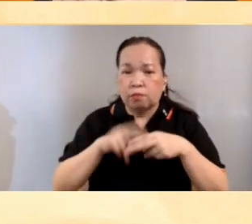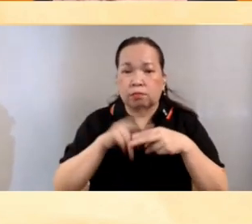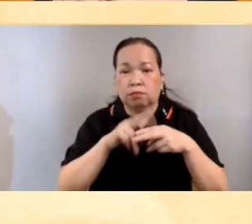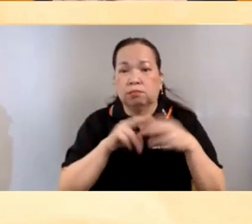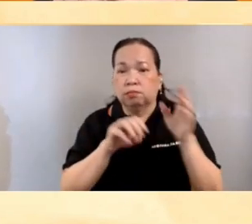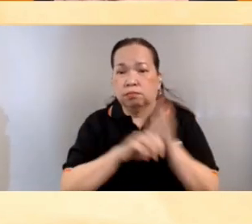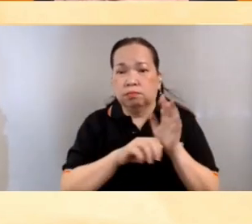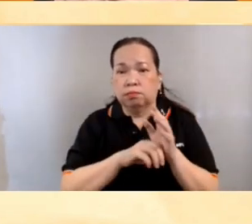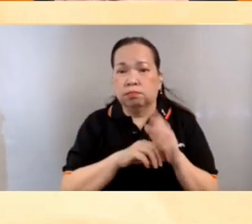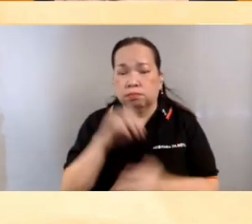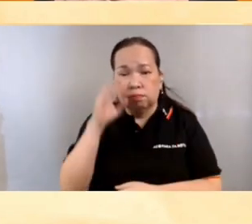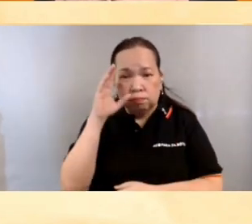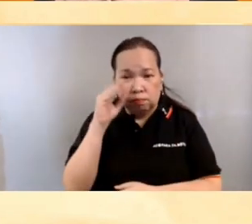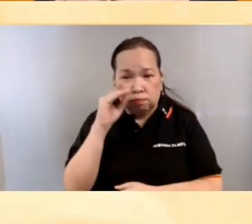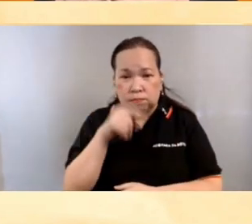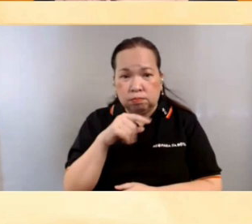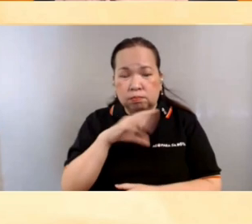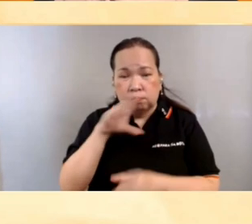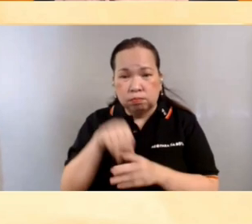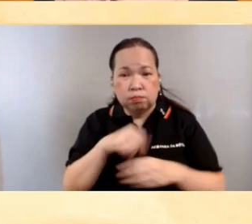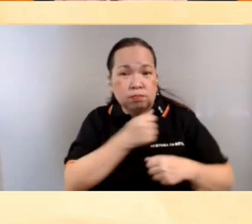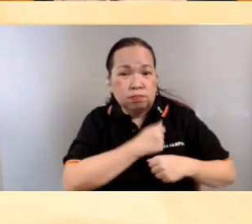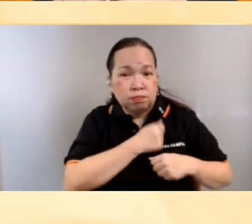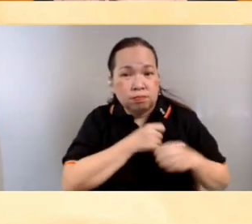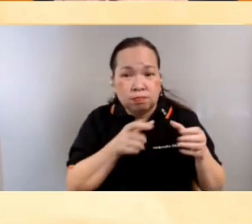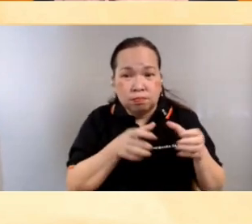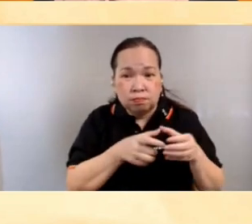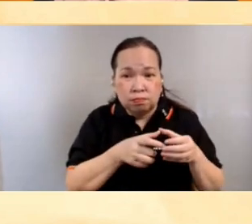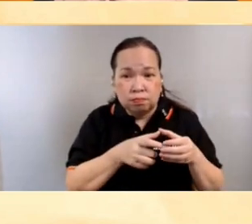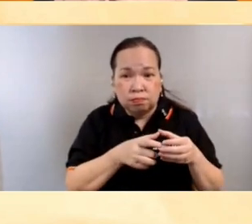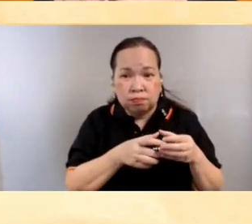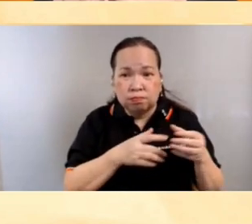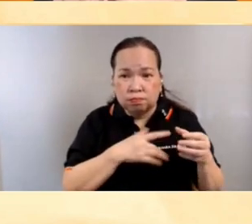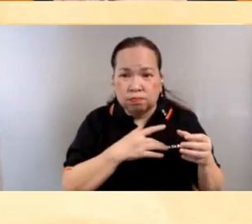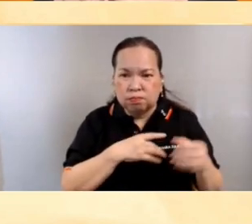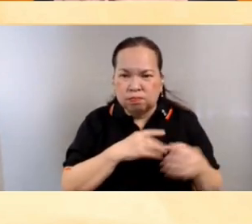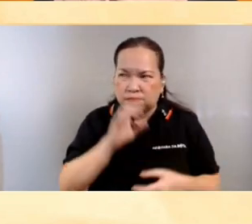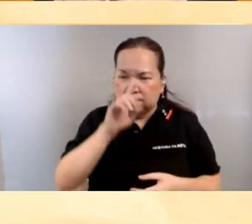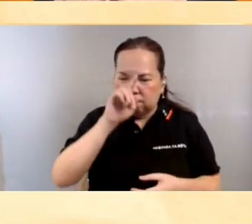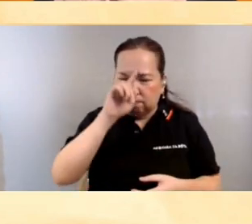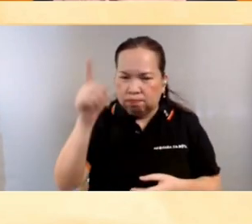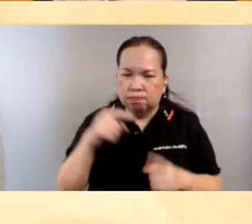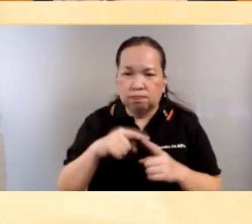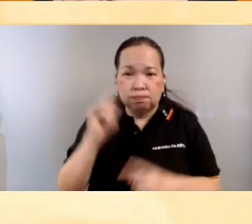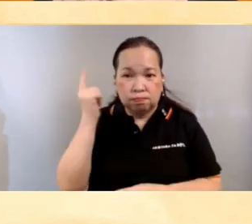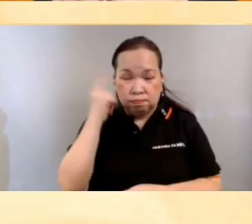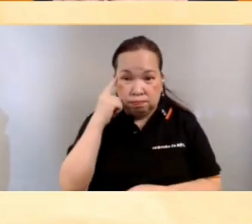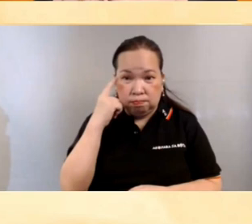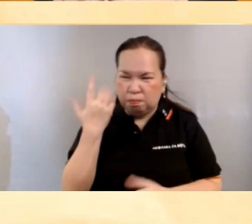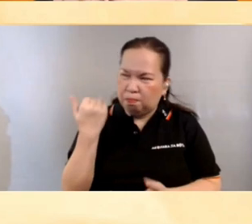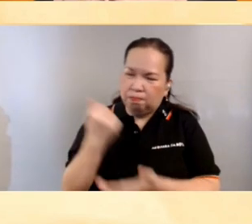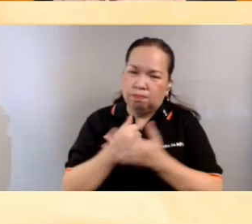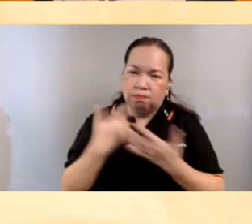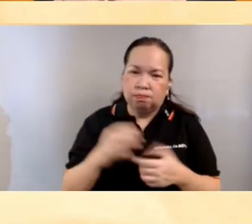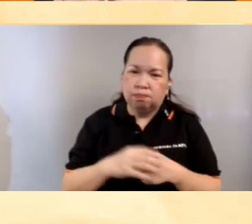cases, boys would join armed groups as they experienced a sense of resentment toward the government. Others were